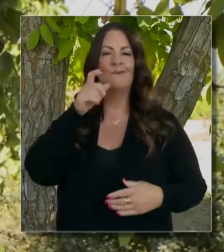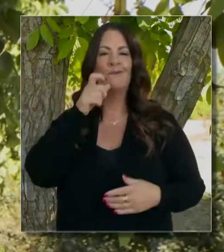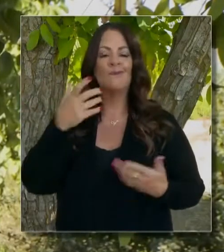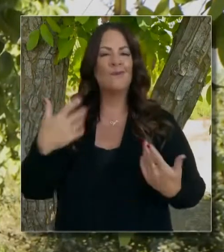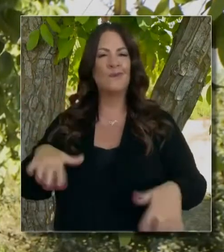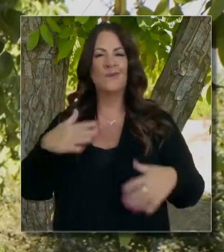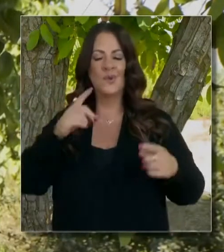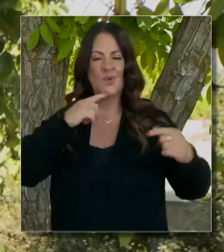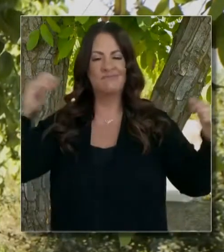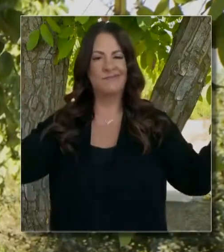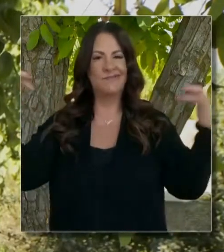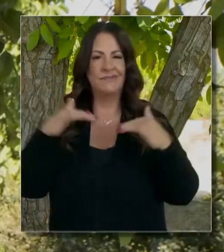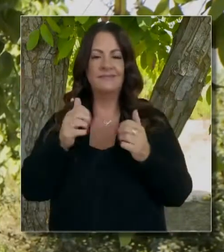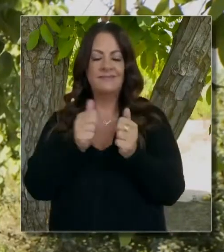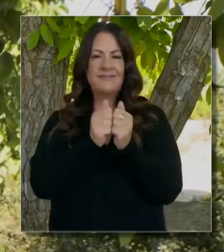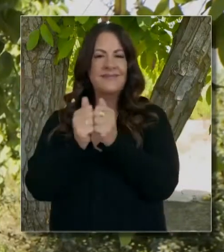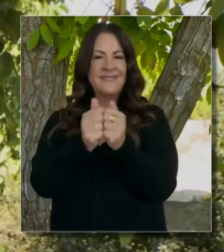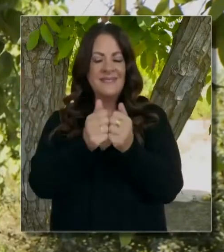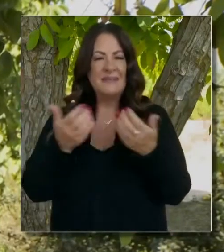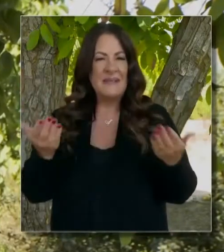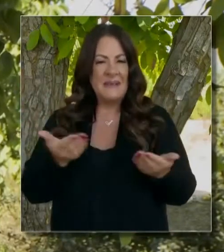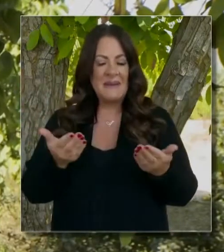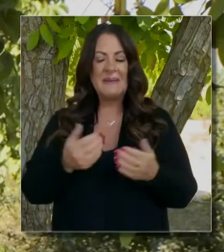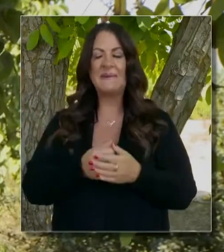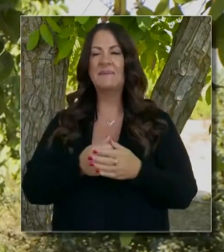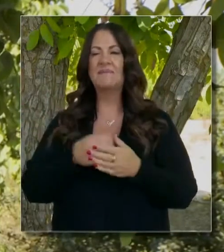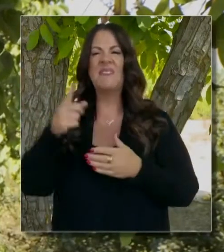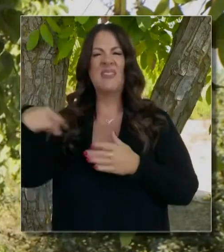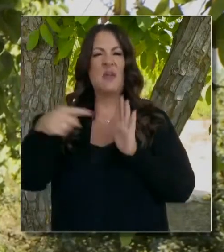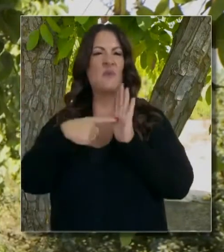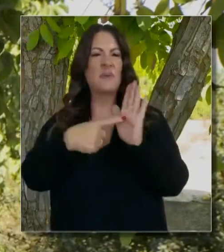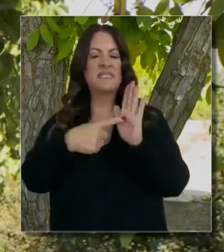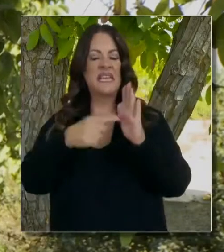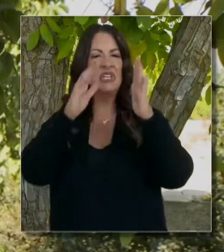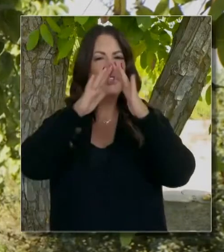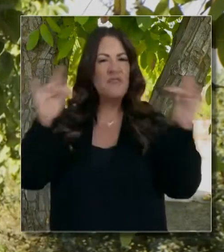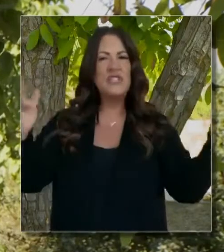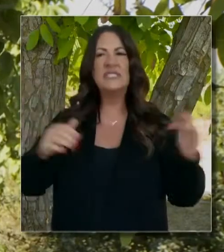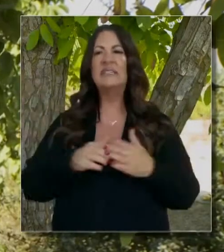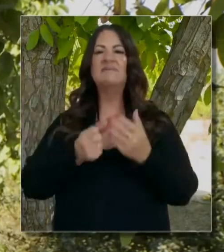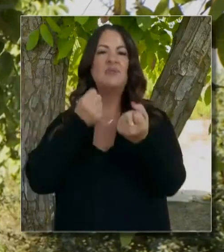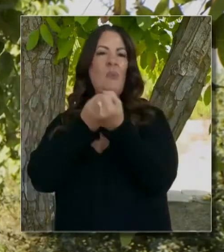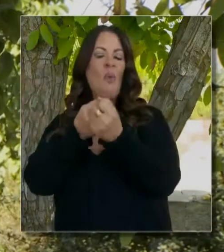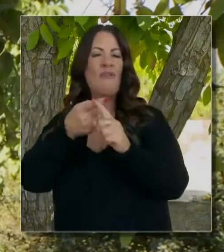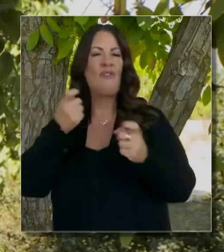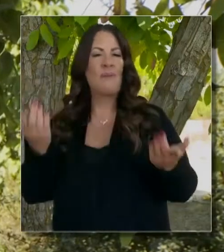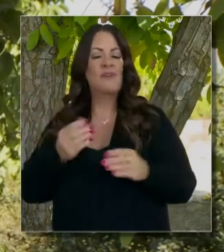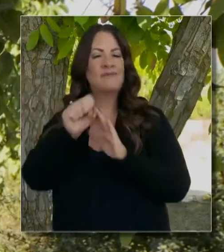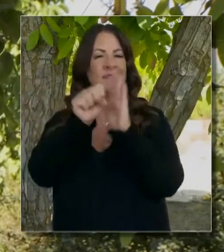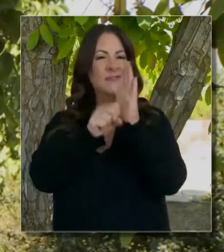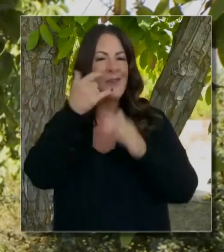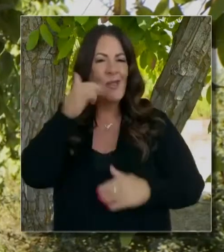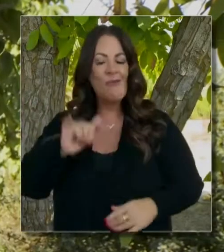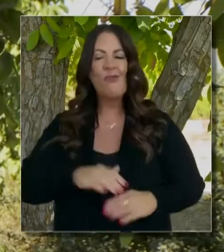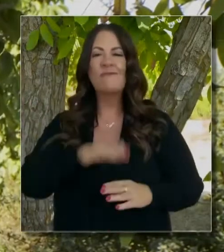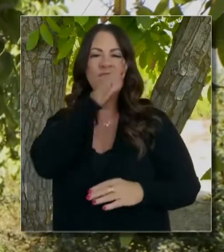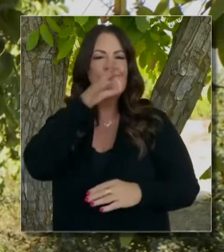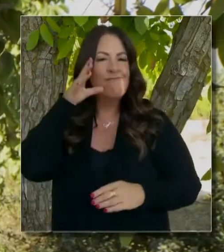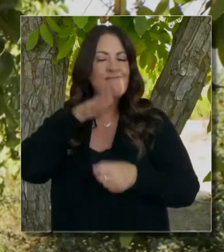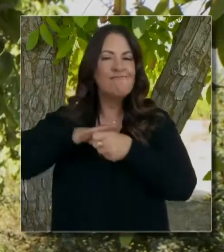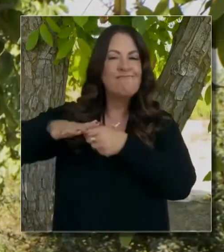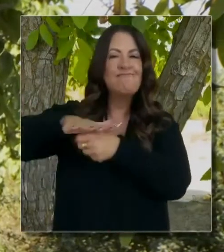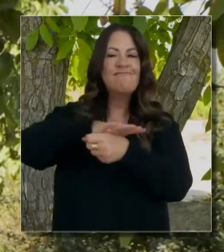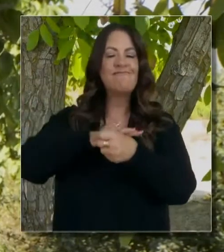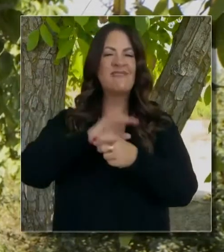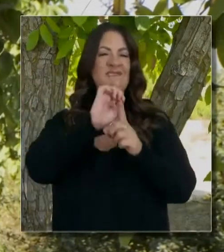that is assembled here that represents the diversity of support from the state of California and agricultural space and the